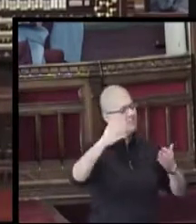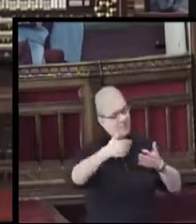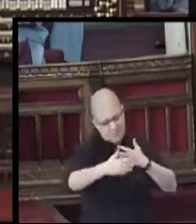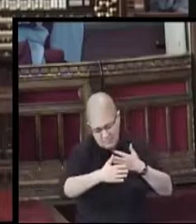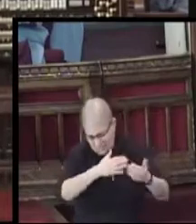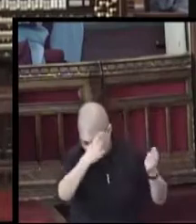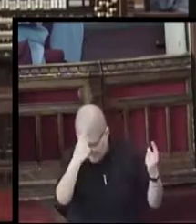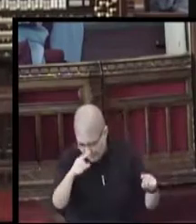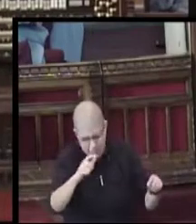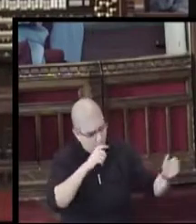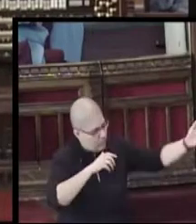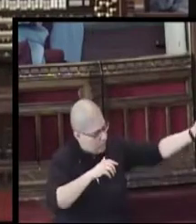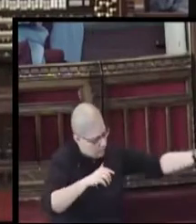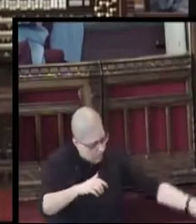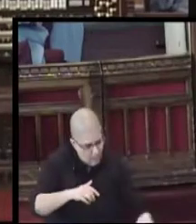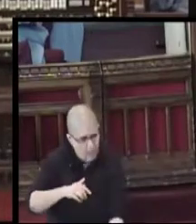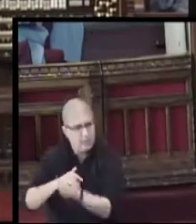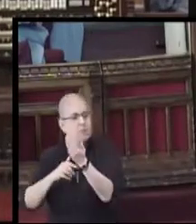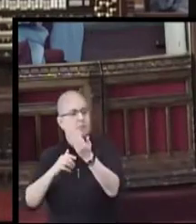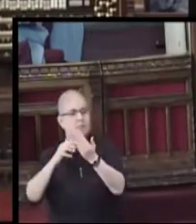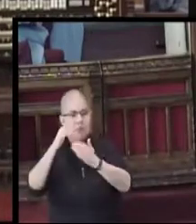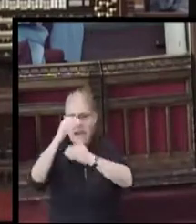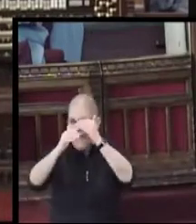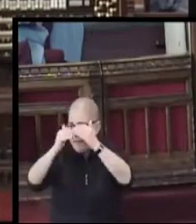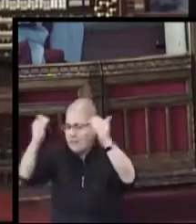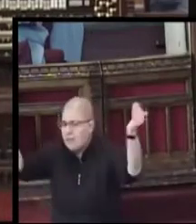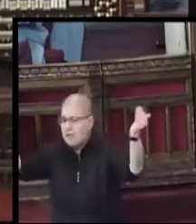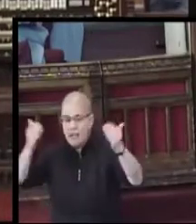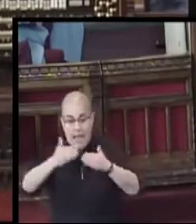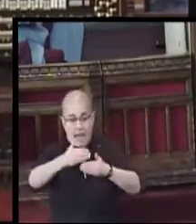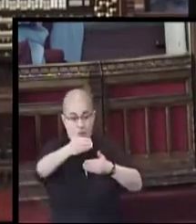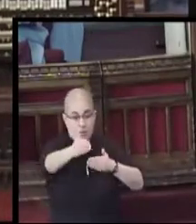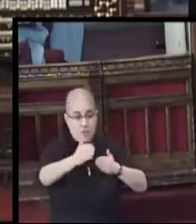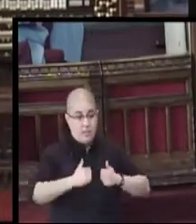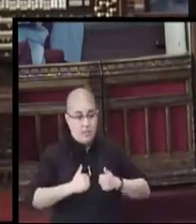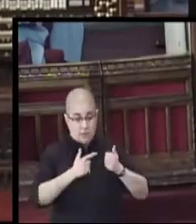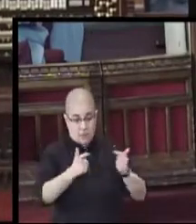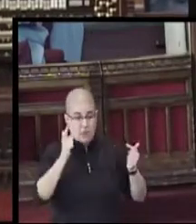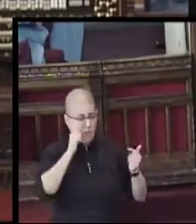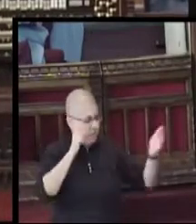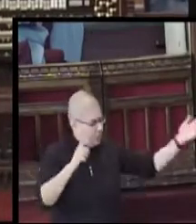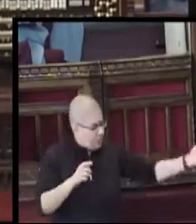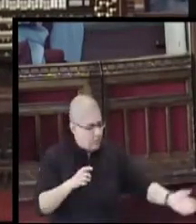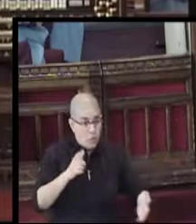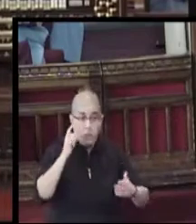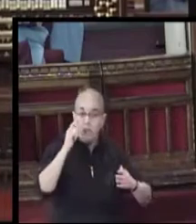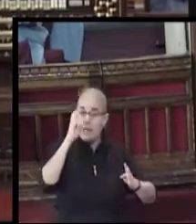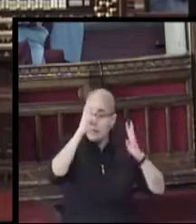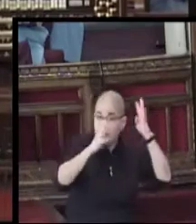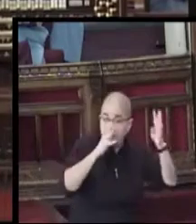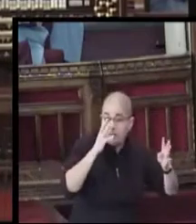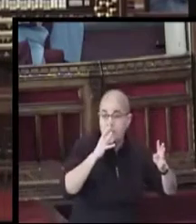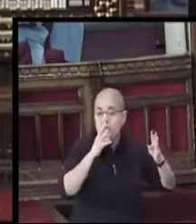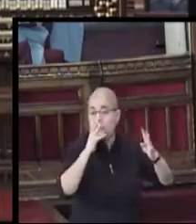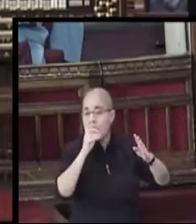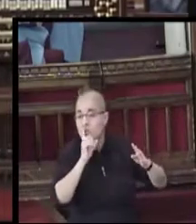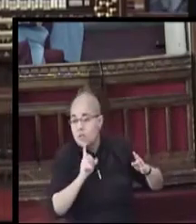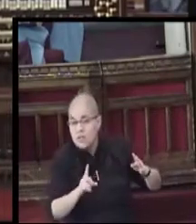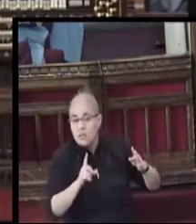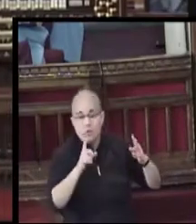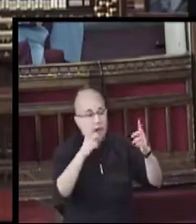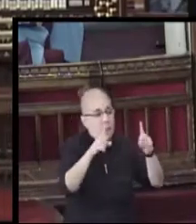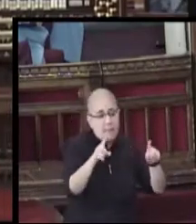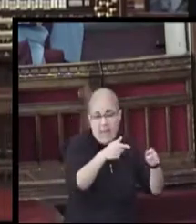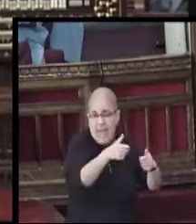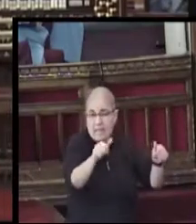welcome Fred Phelps into whatever heaven or afterlife you think is real or imaginary or metaphor.